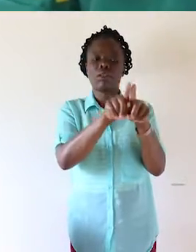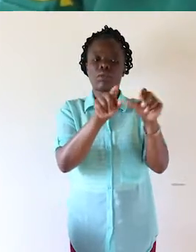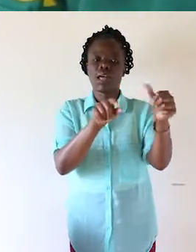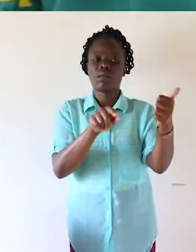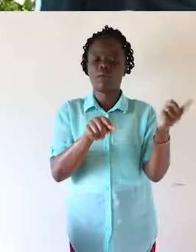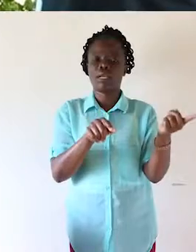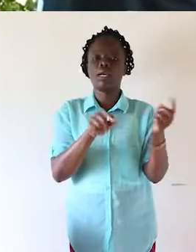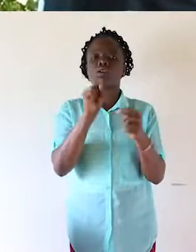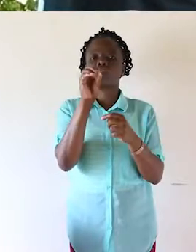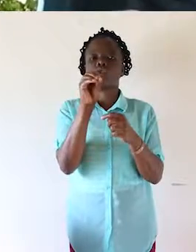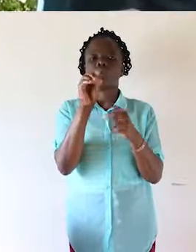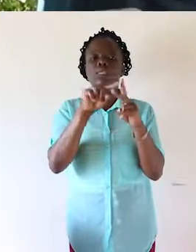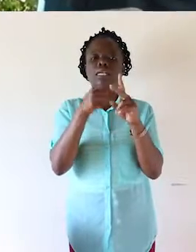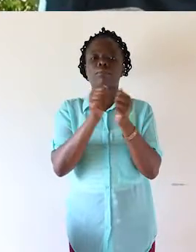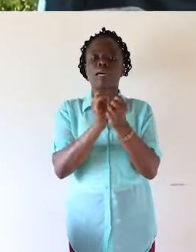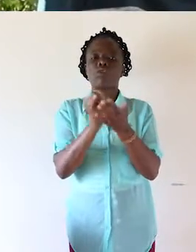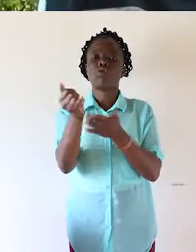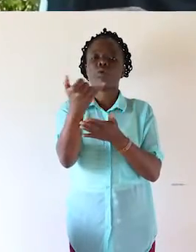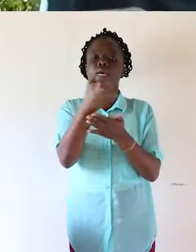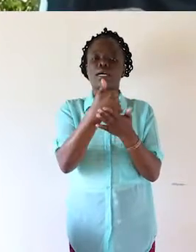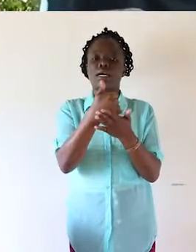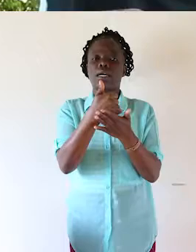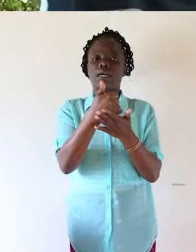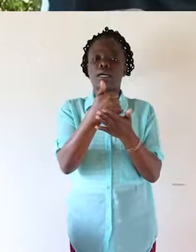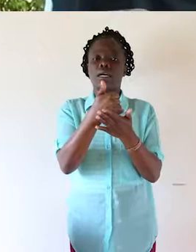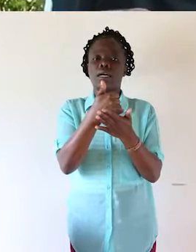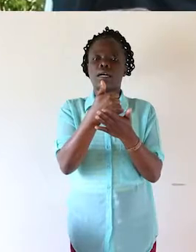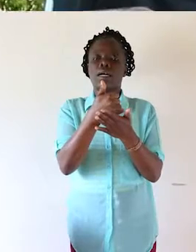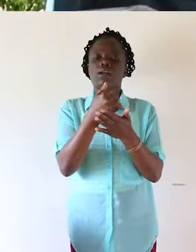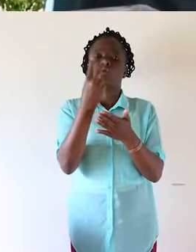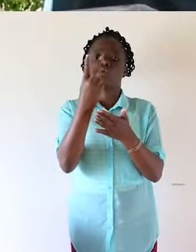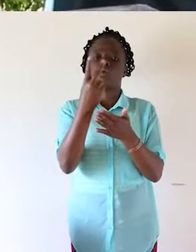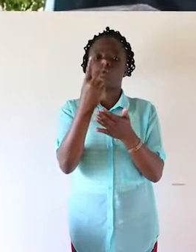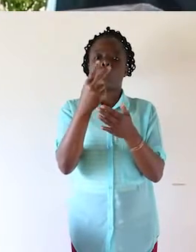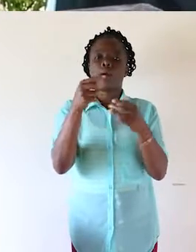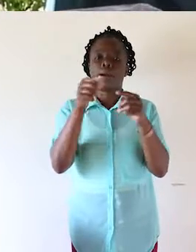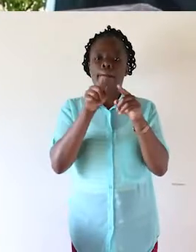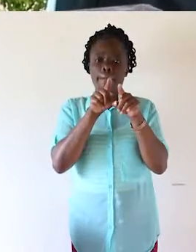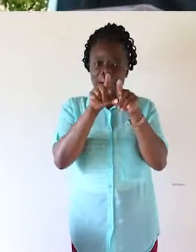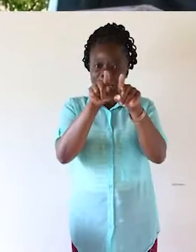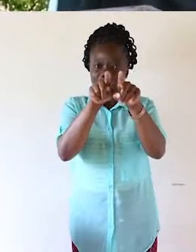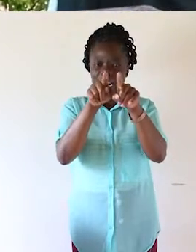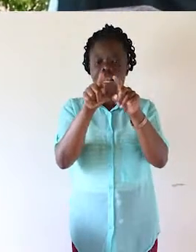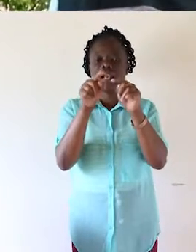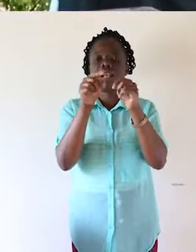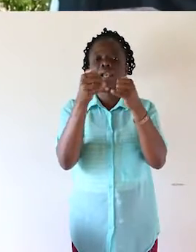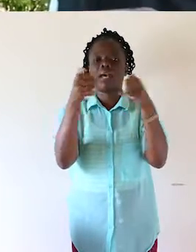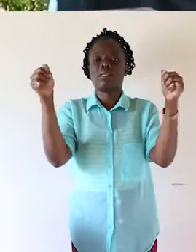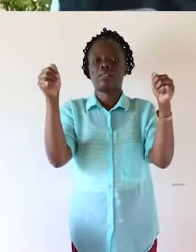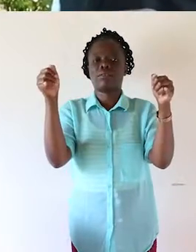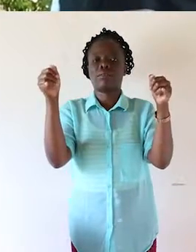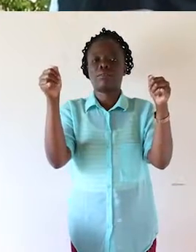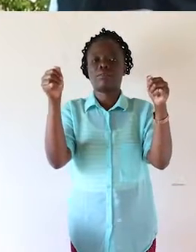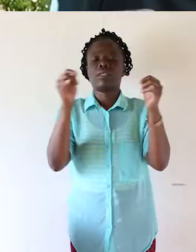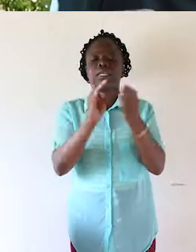one. So we start by drawing two parallel lines, because we are making an